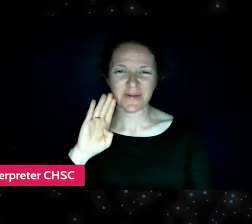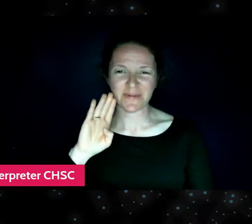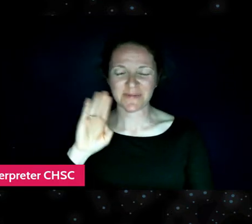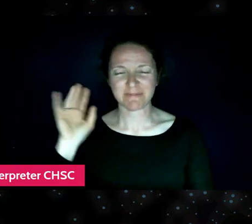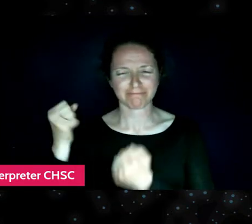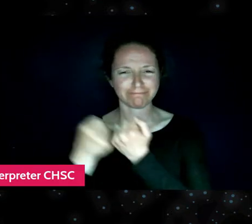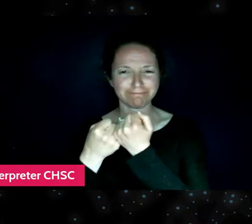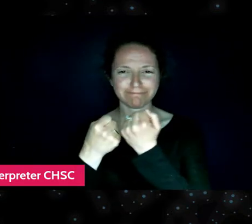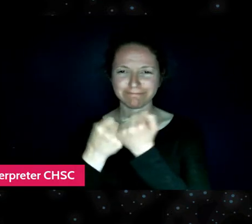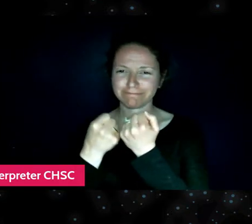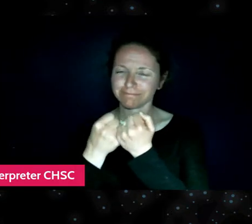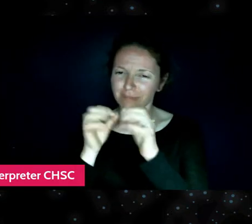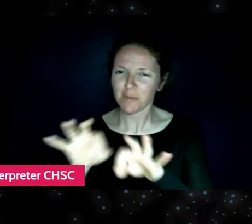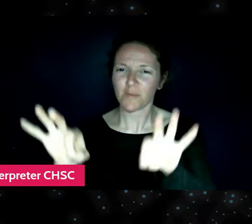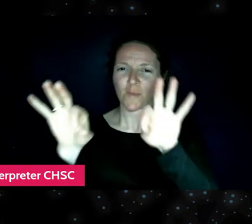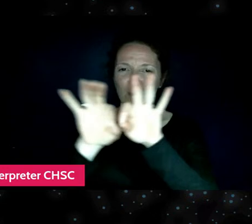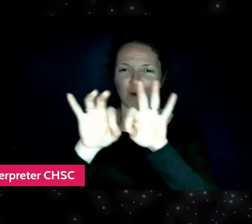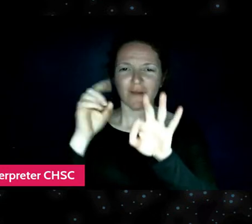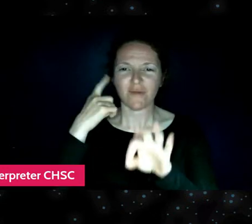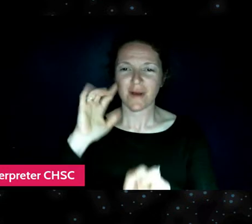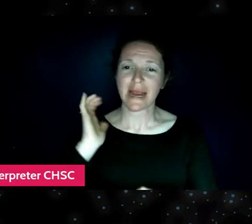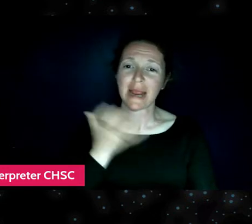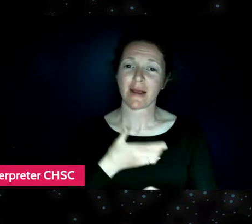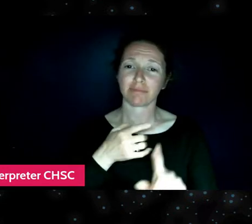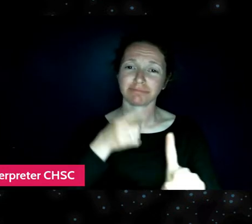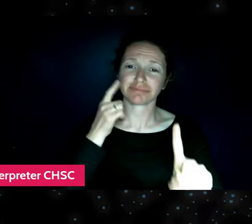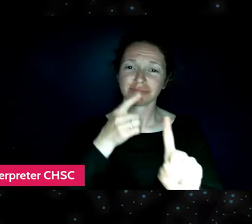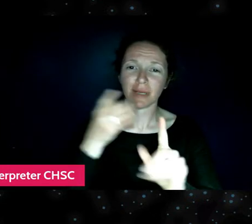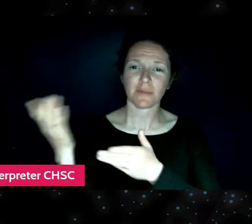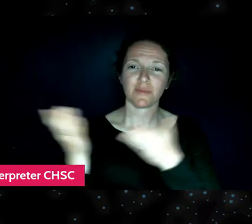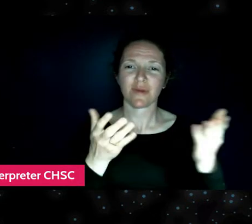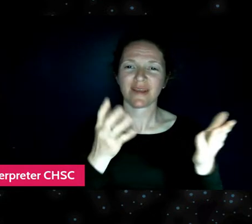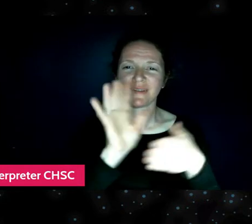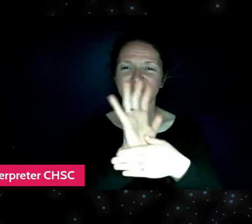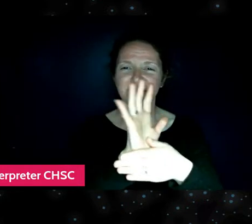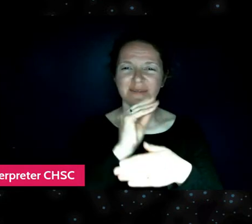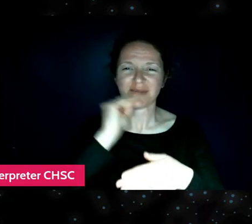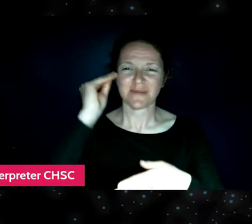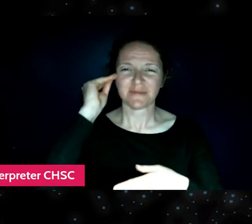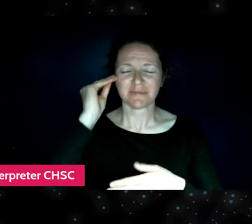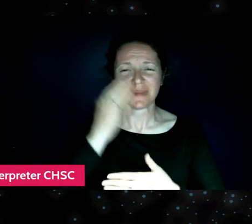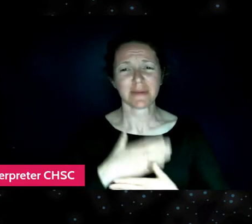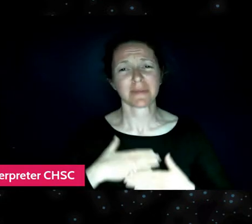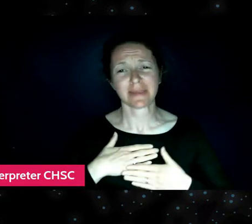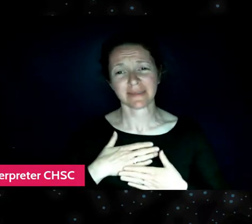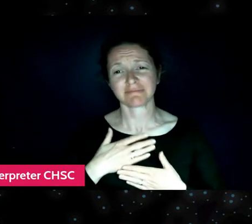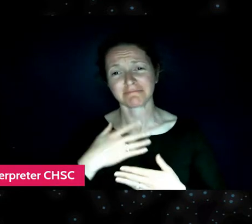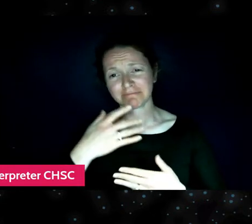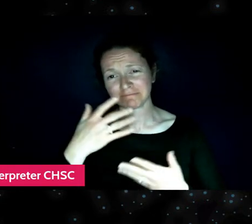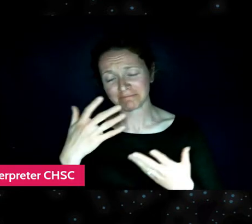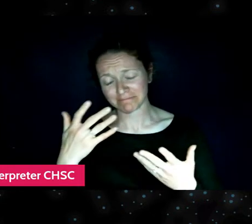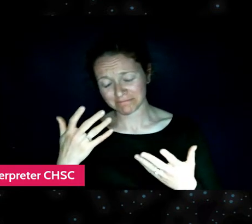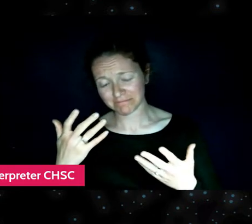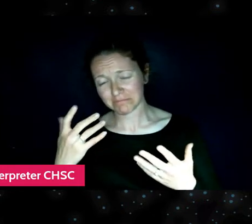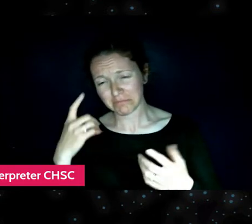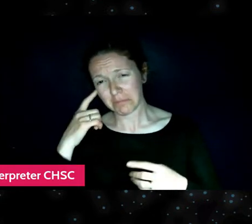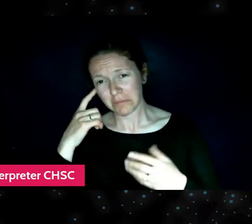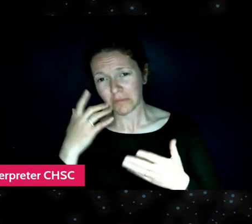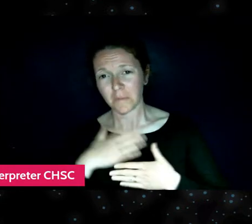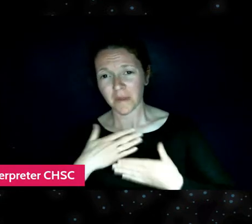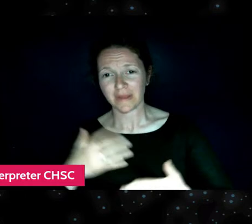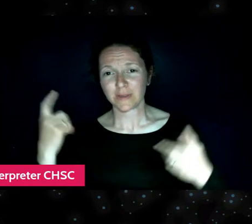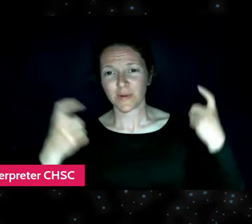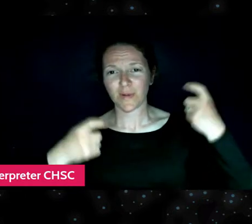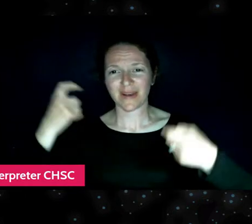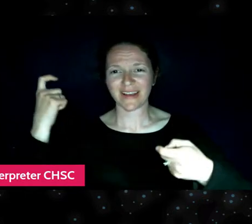home. Please consider making a contribution to our challenge match to support the future of our festival. This year, our